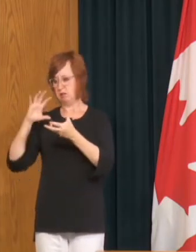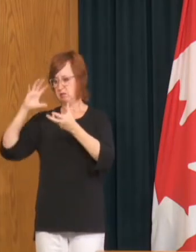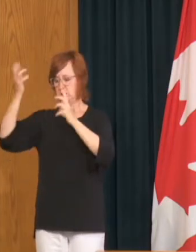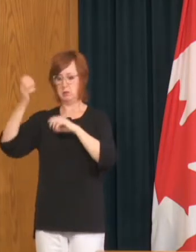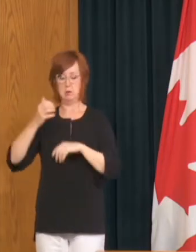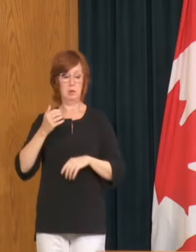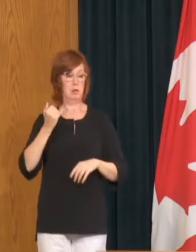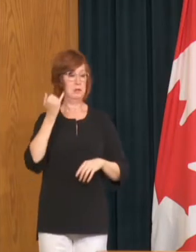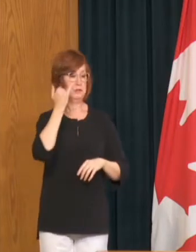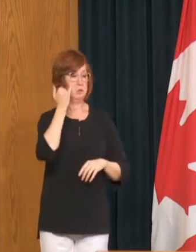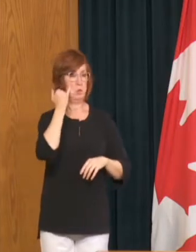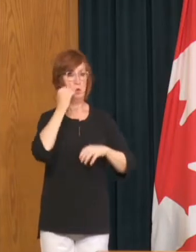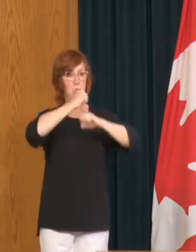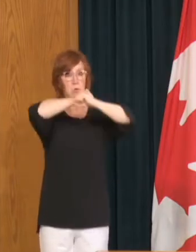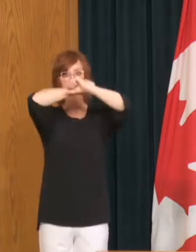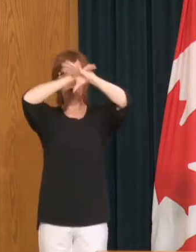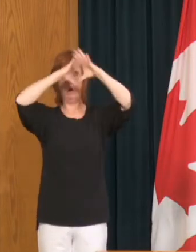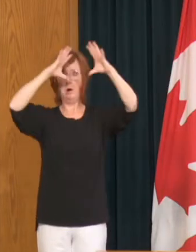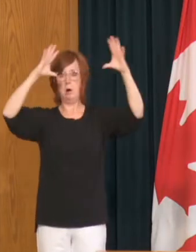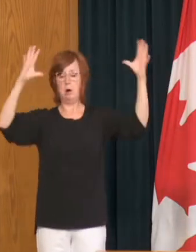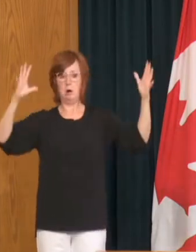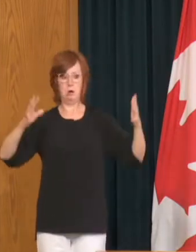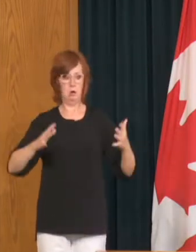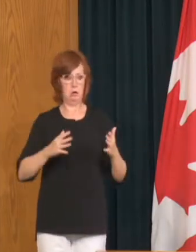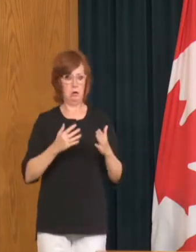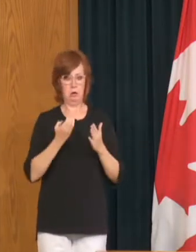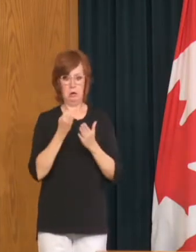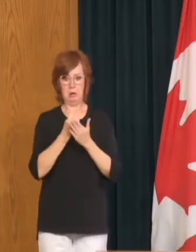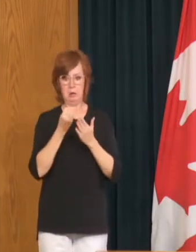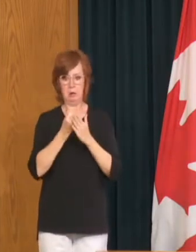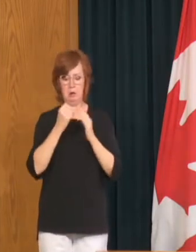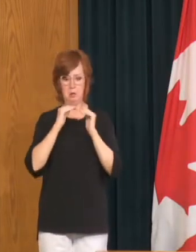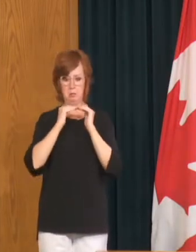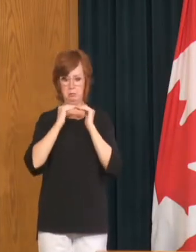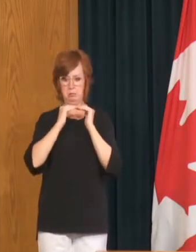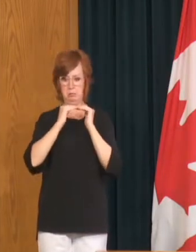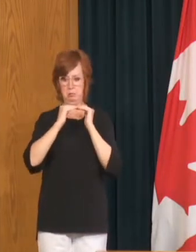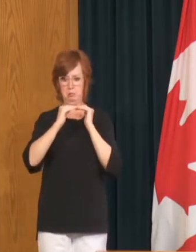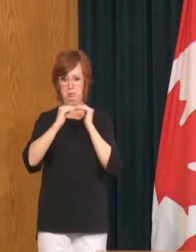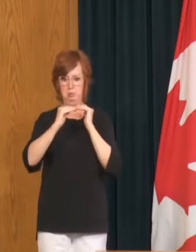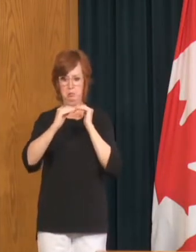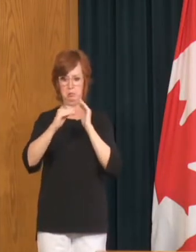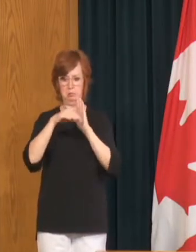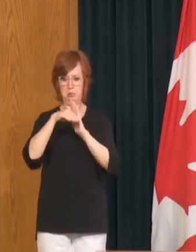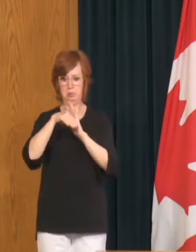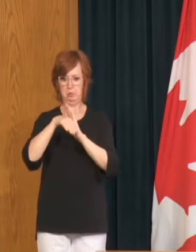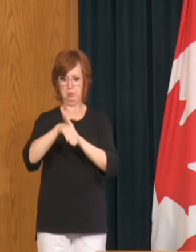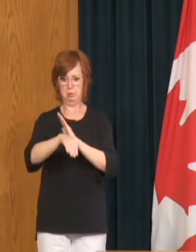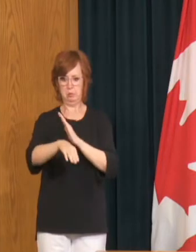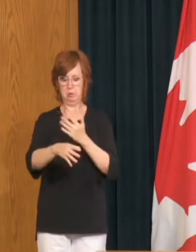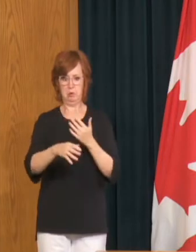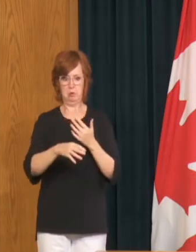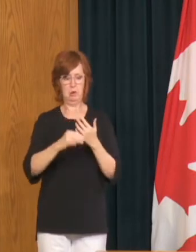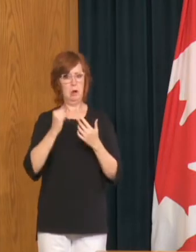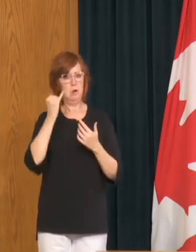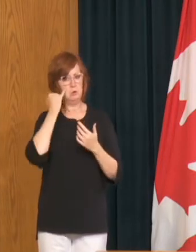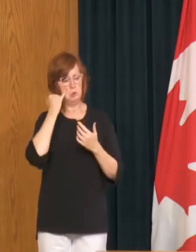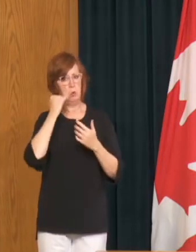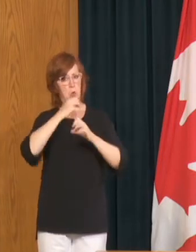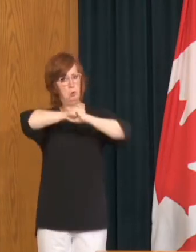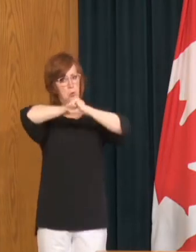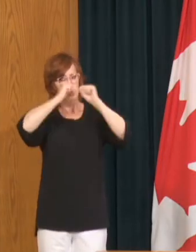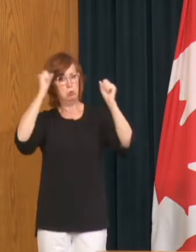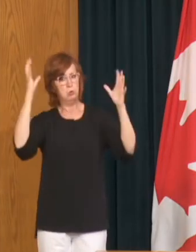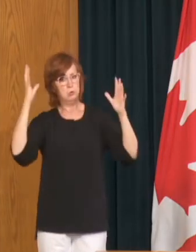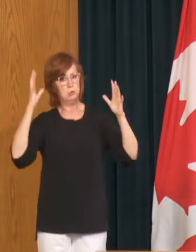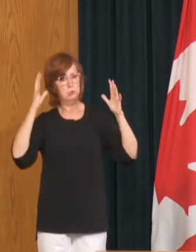there is no significant recovery over the next 2 years? Could you just be upfront about what is on the table